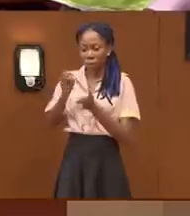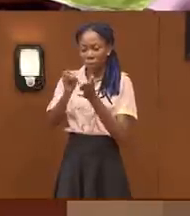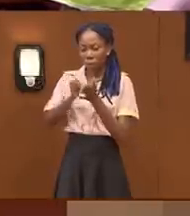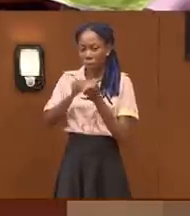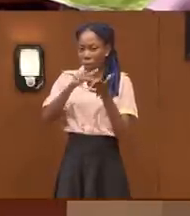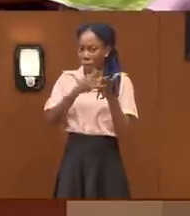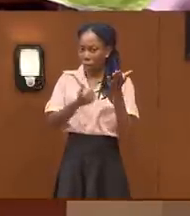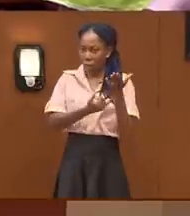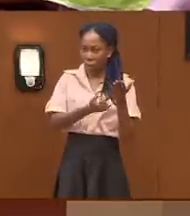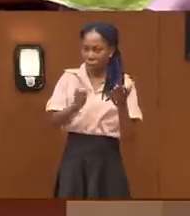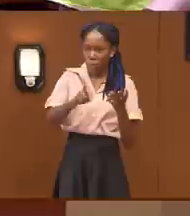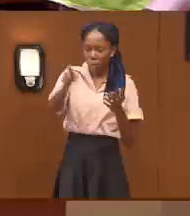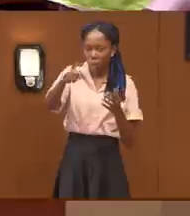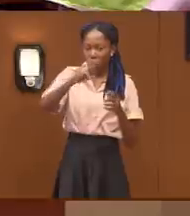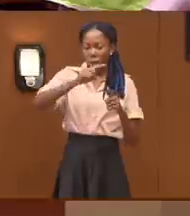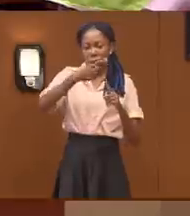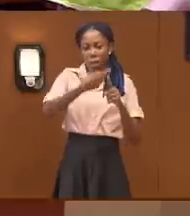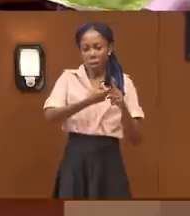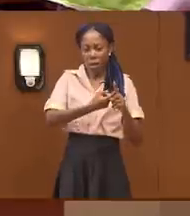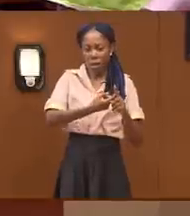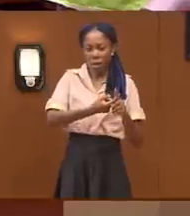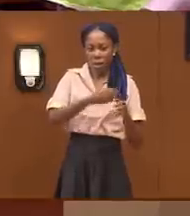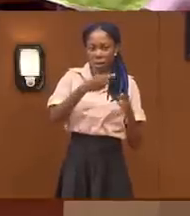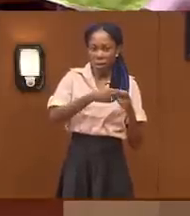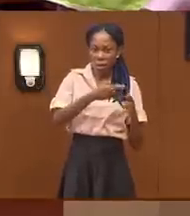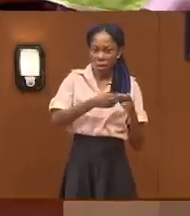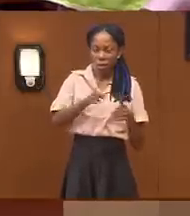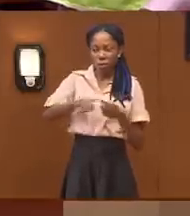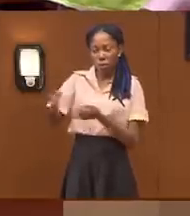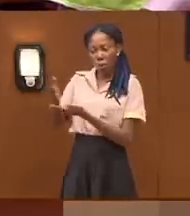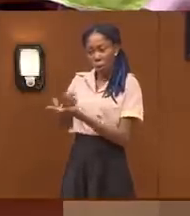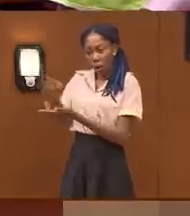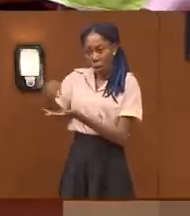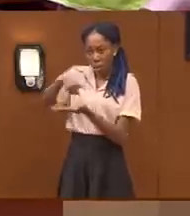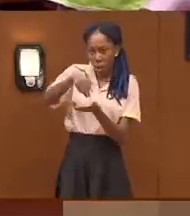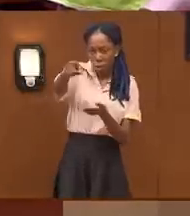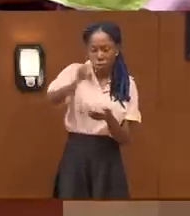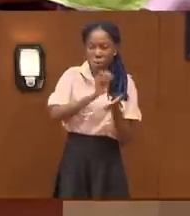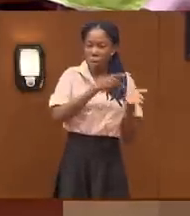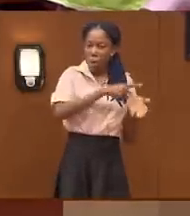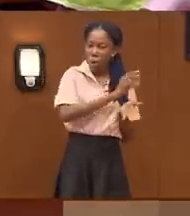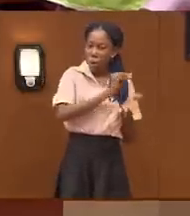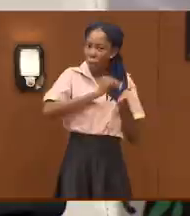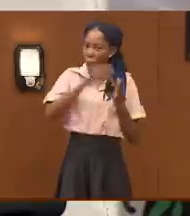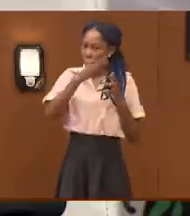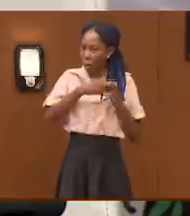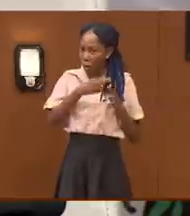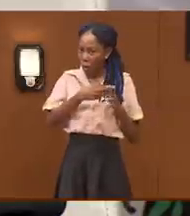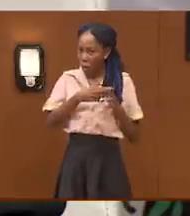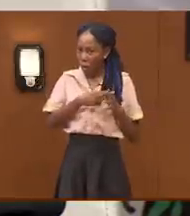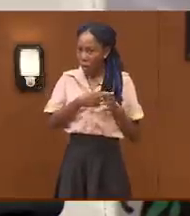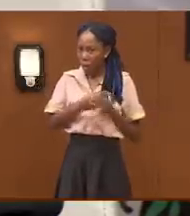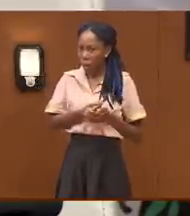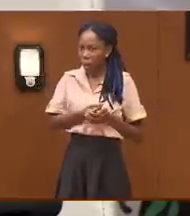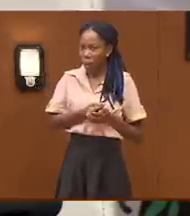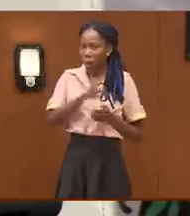expire. And my plan is to collect this one to pay where I am staying now. That is the reason. I would have